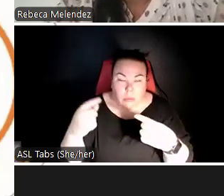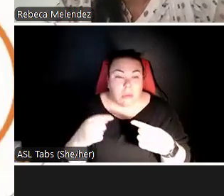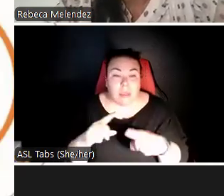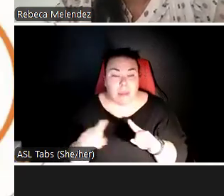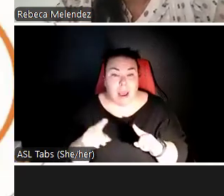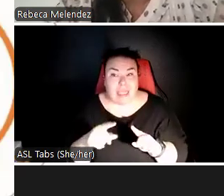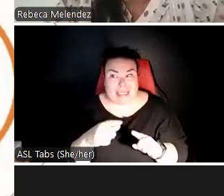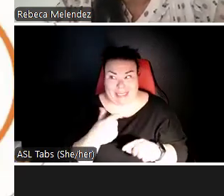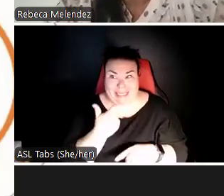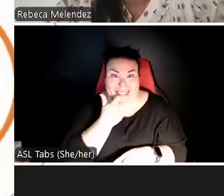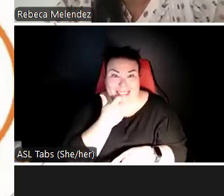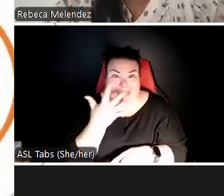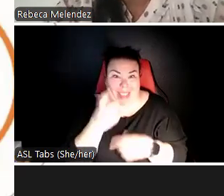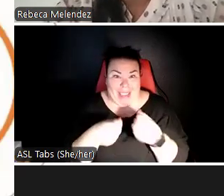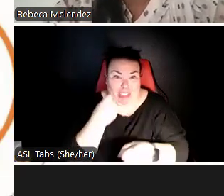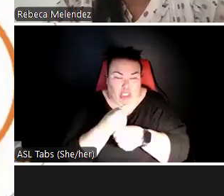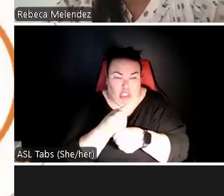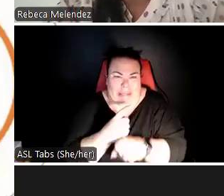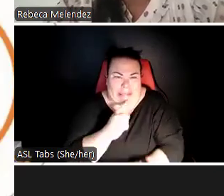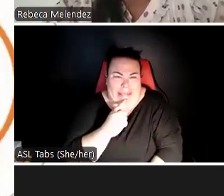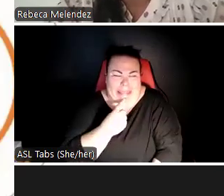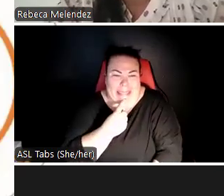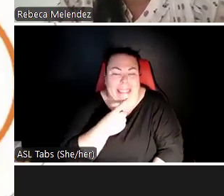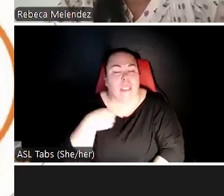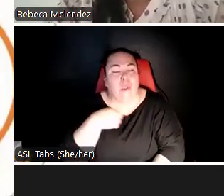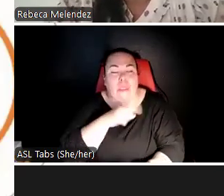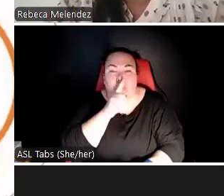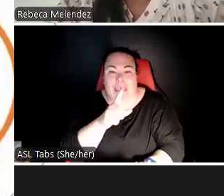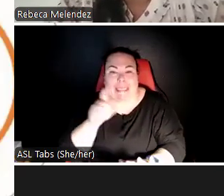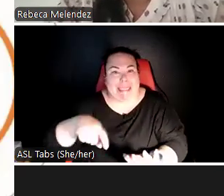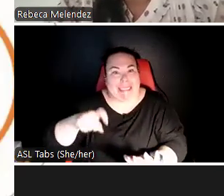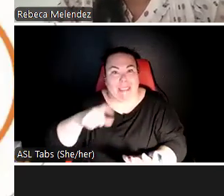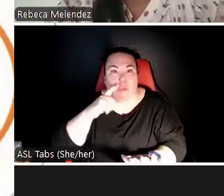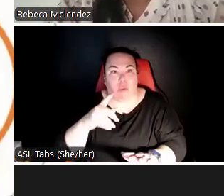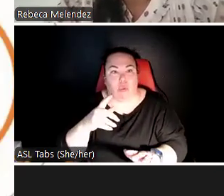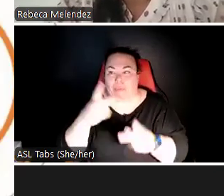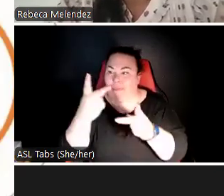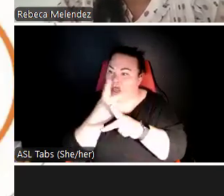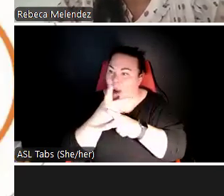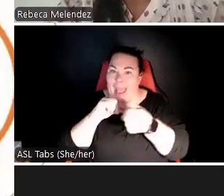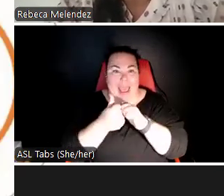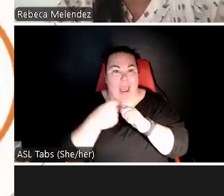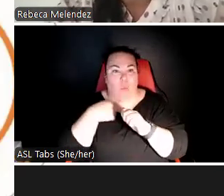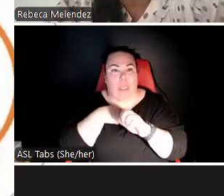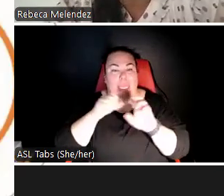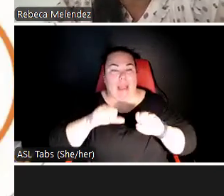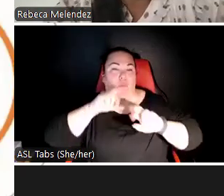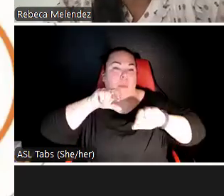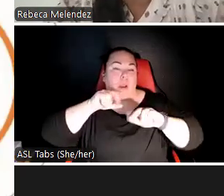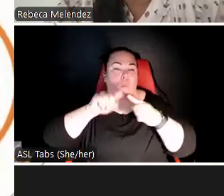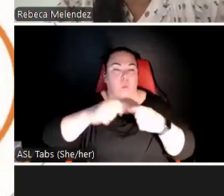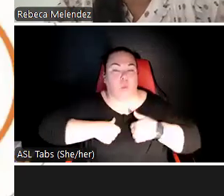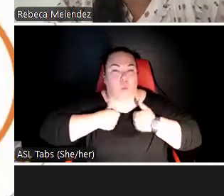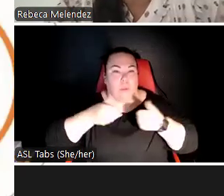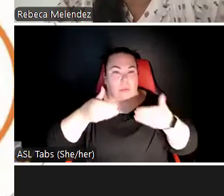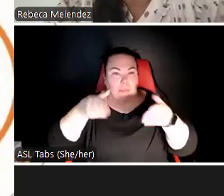last 5 years when we really, really, really needed to figure out how are we still going to respond to survivors